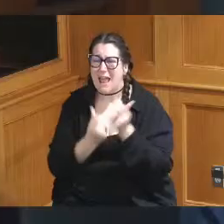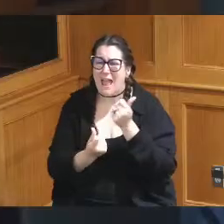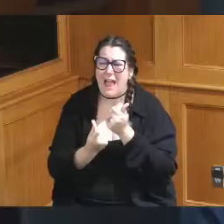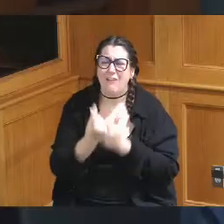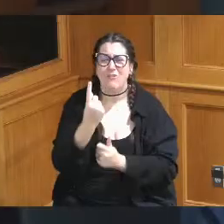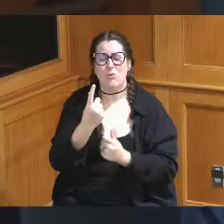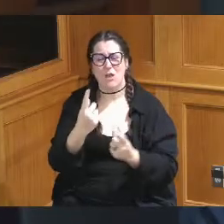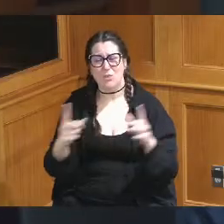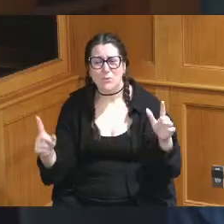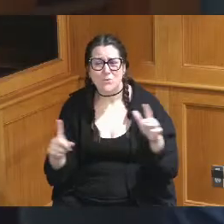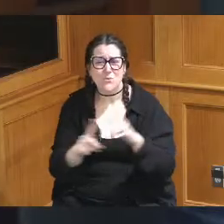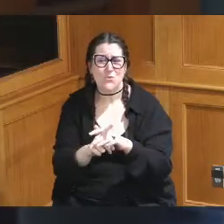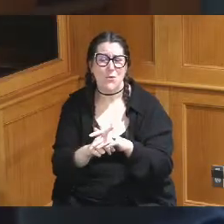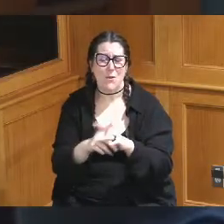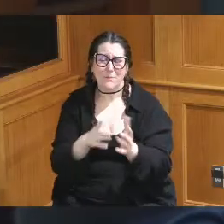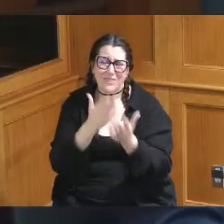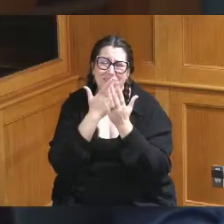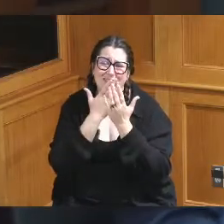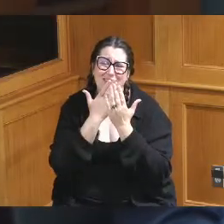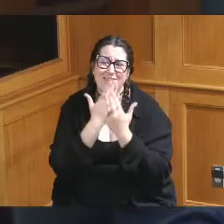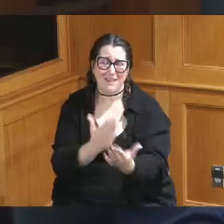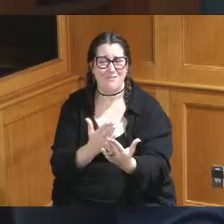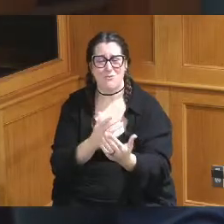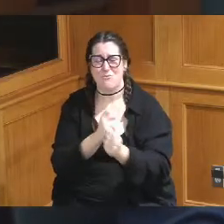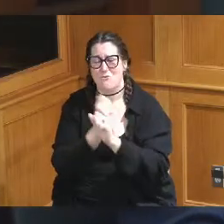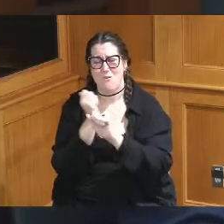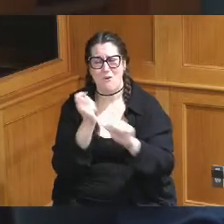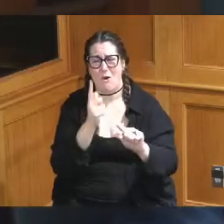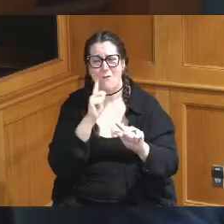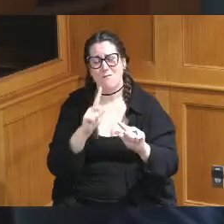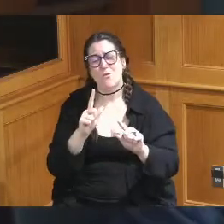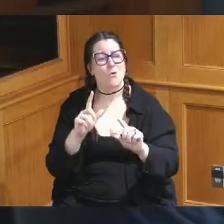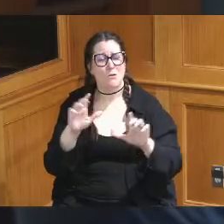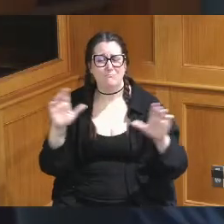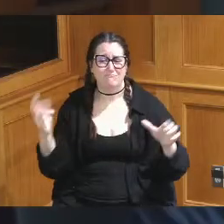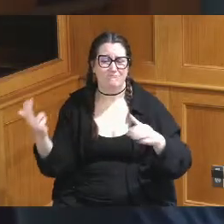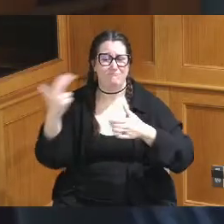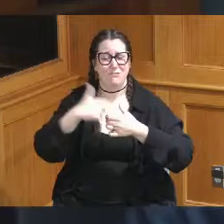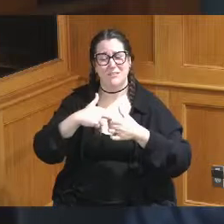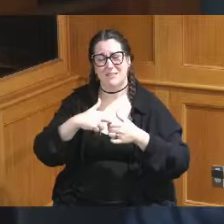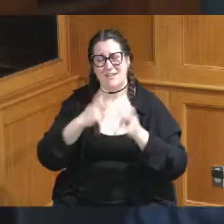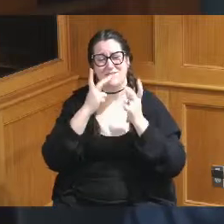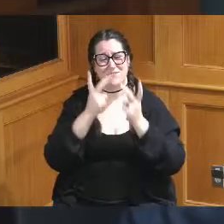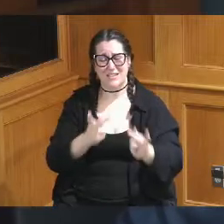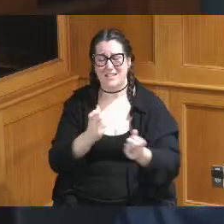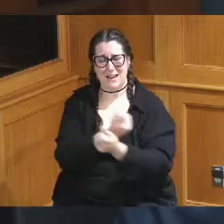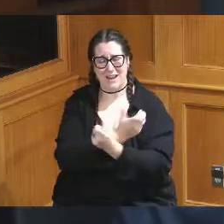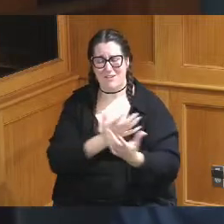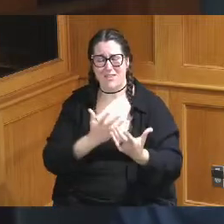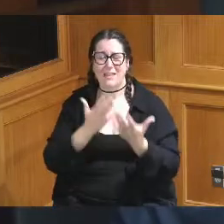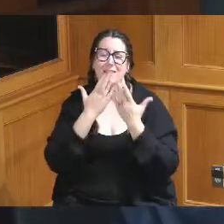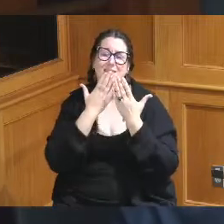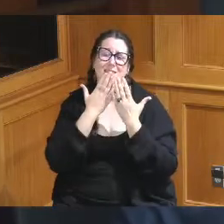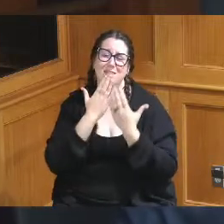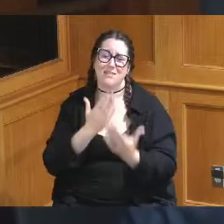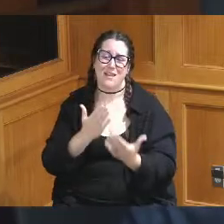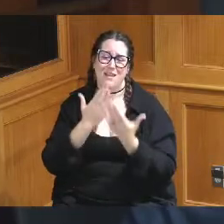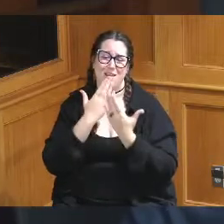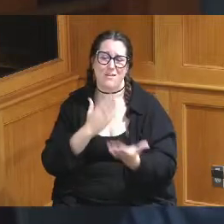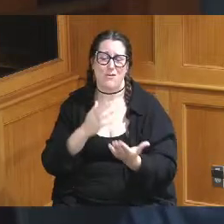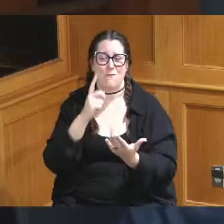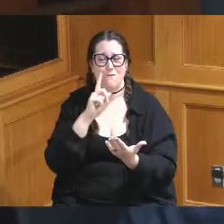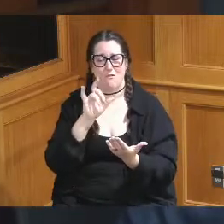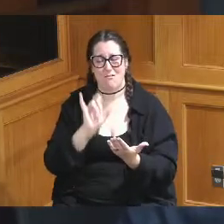out and participated, and every person that has visited this tourism